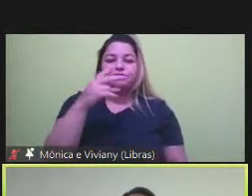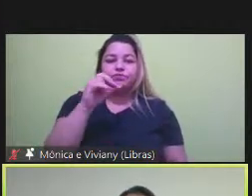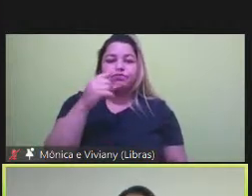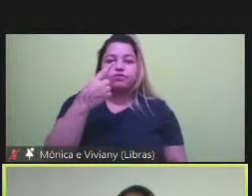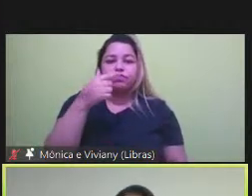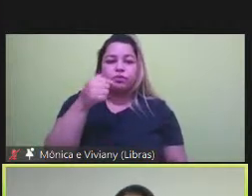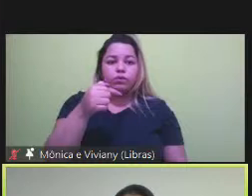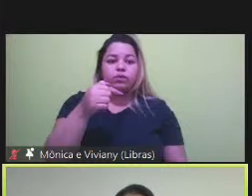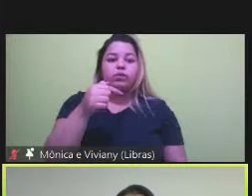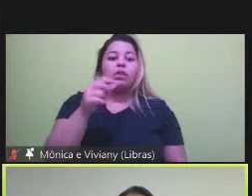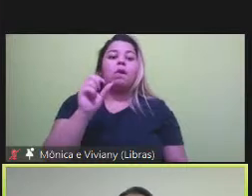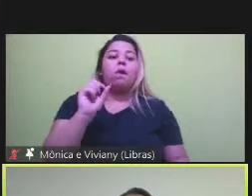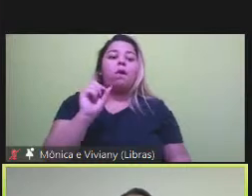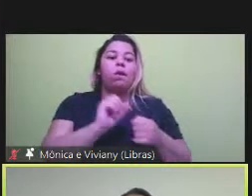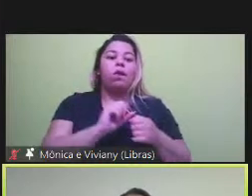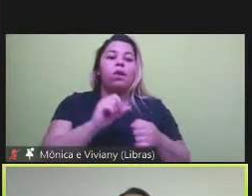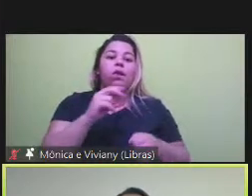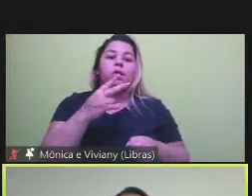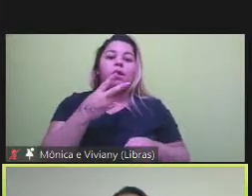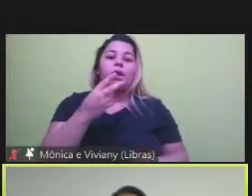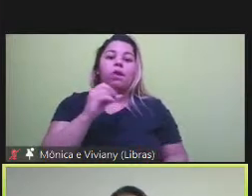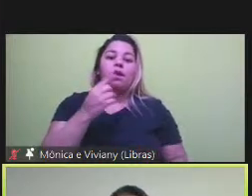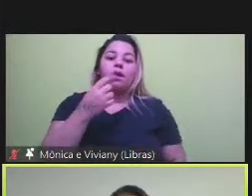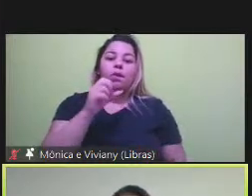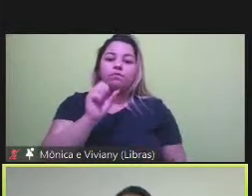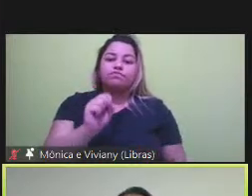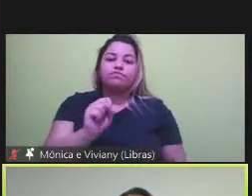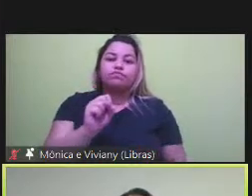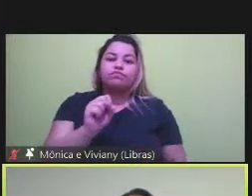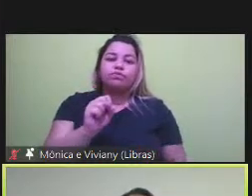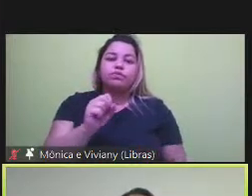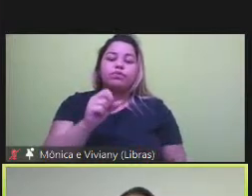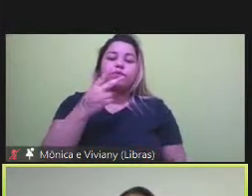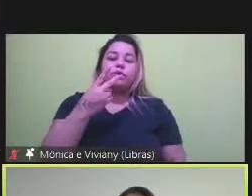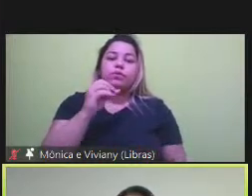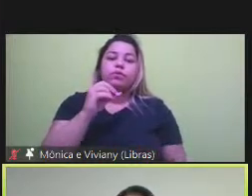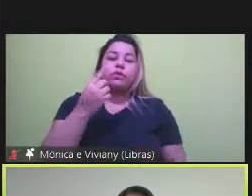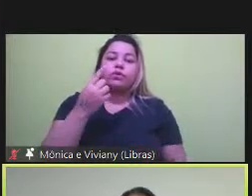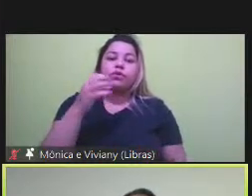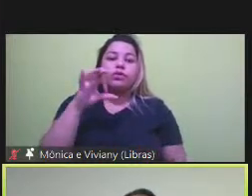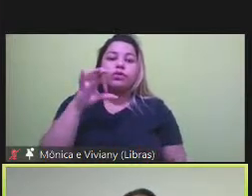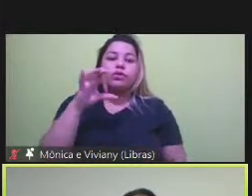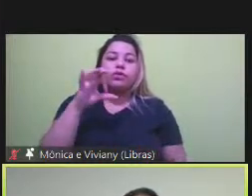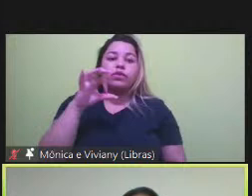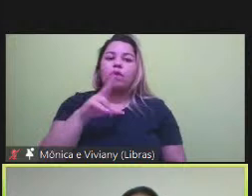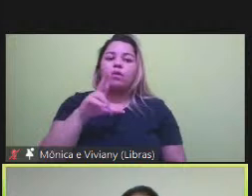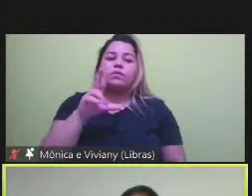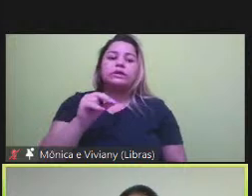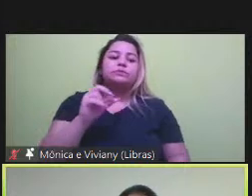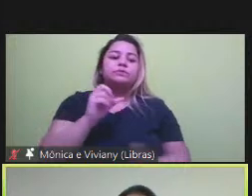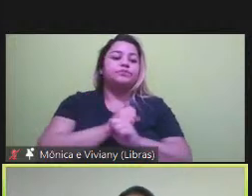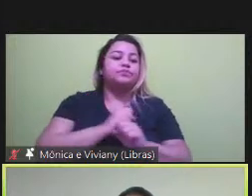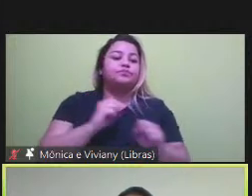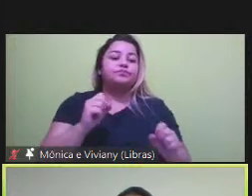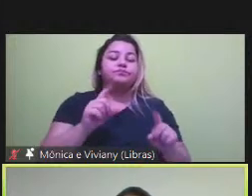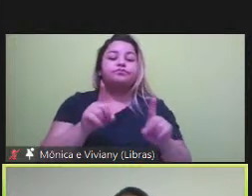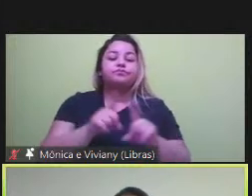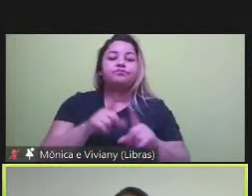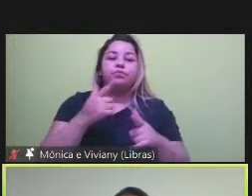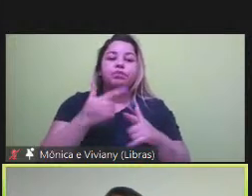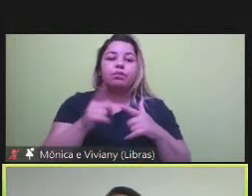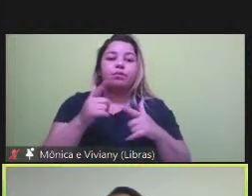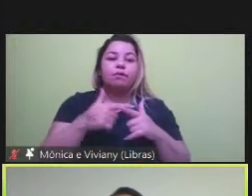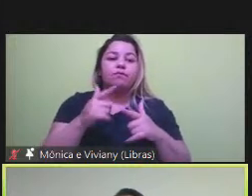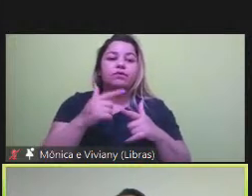in 2017, we performed 2018, and then 2019, unfortunately, it was not possible because there